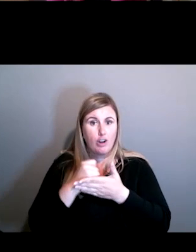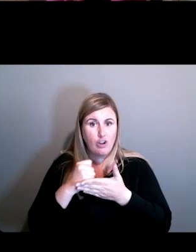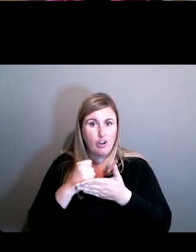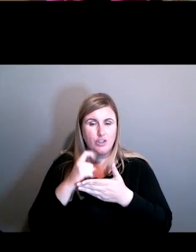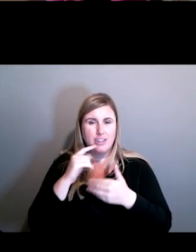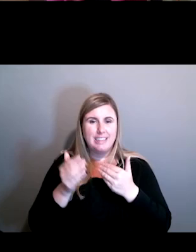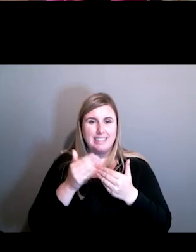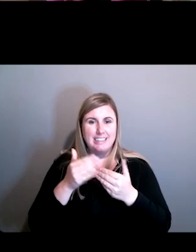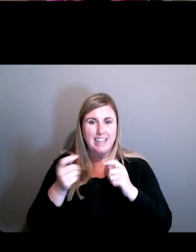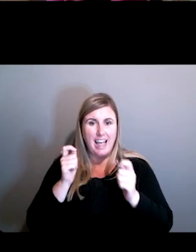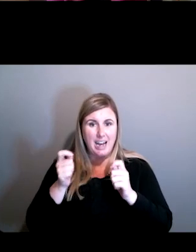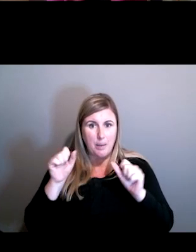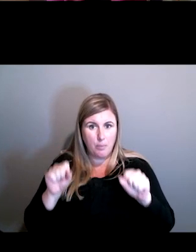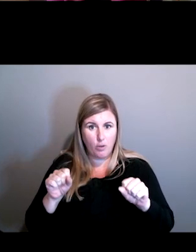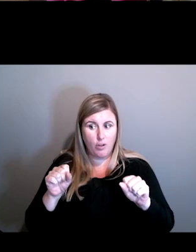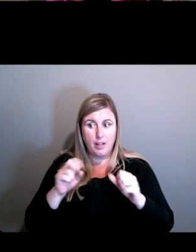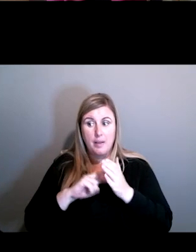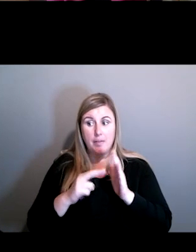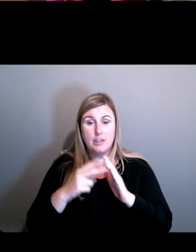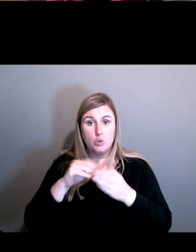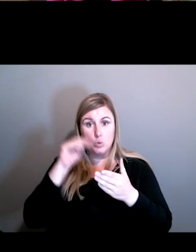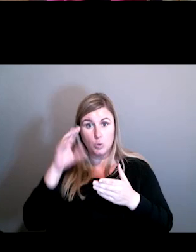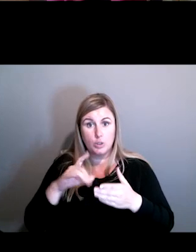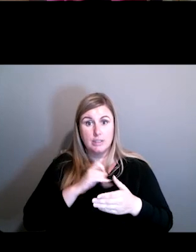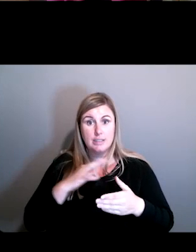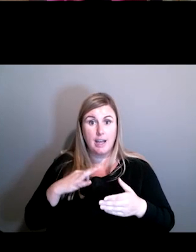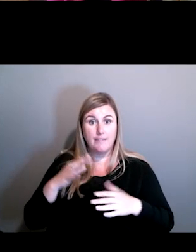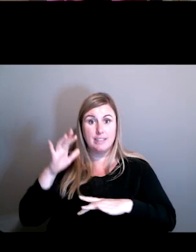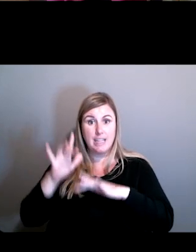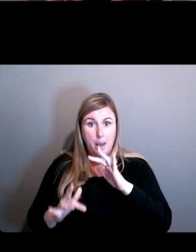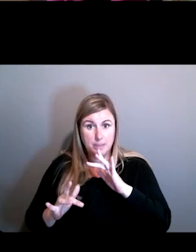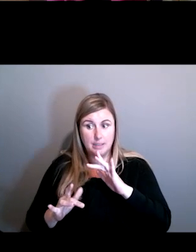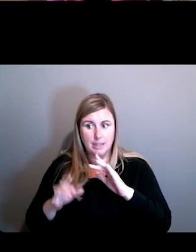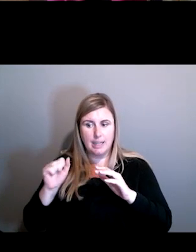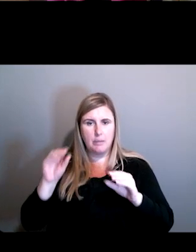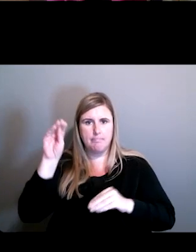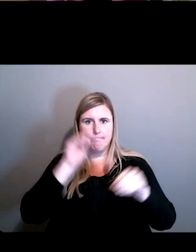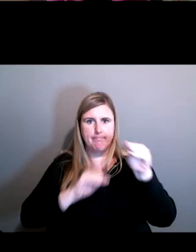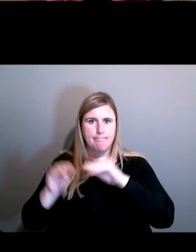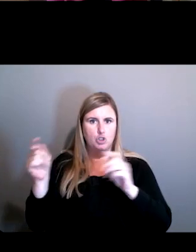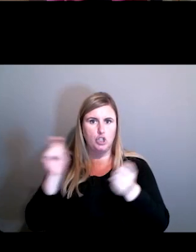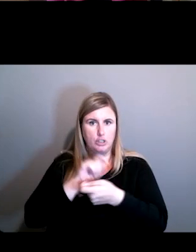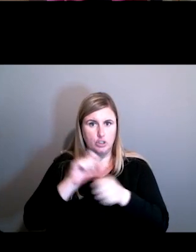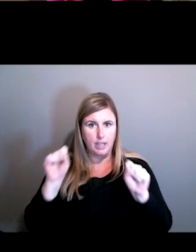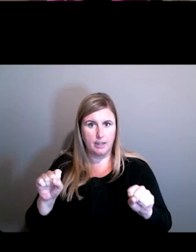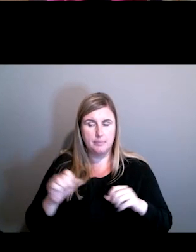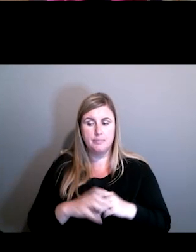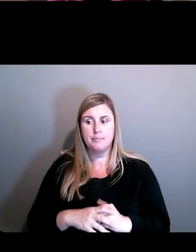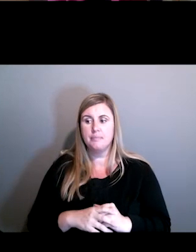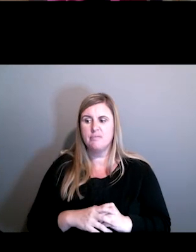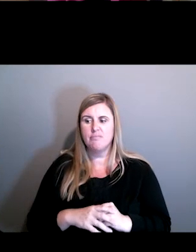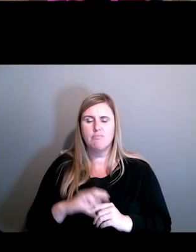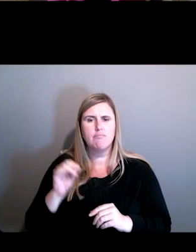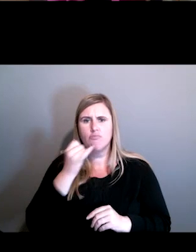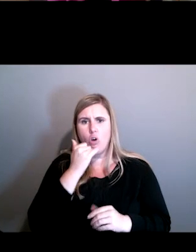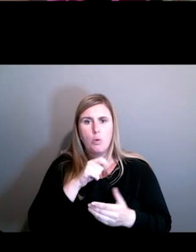easily editable that in the event that a student or staff member is absent, it can be easily changed. There is nothing wrong with having a printed